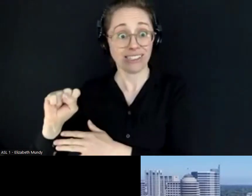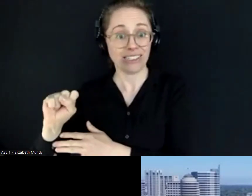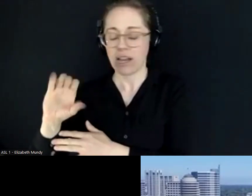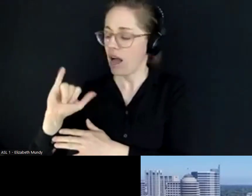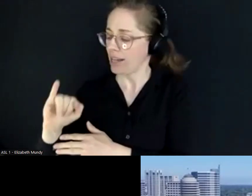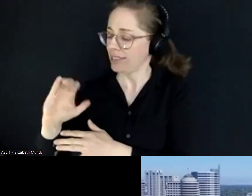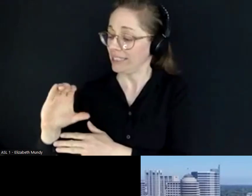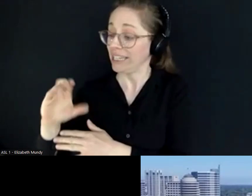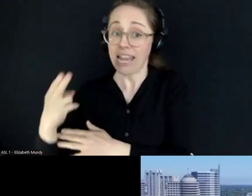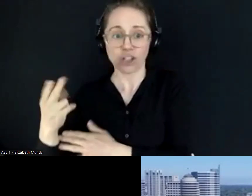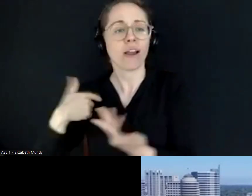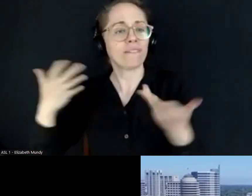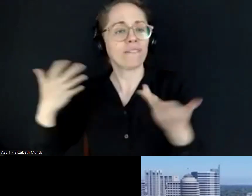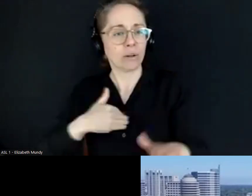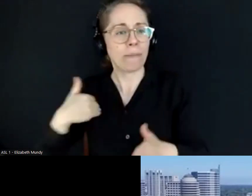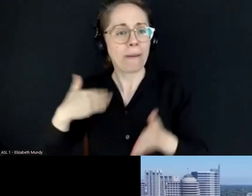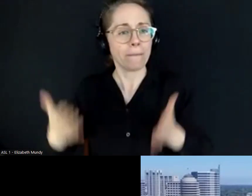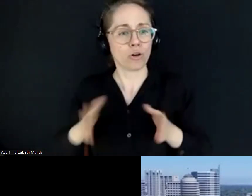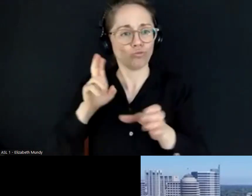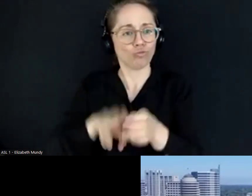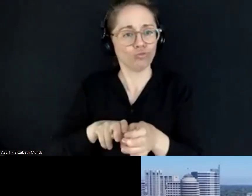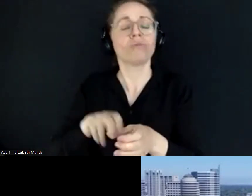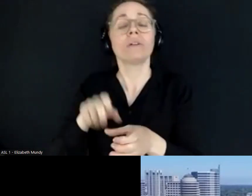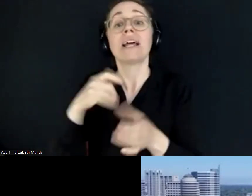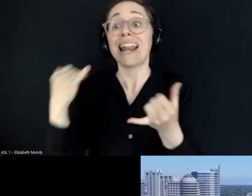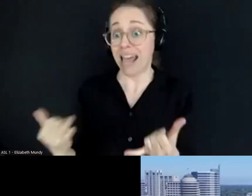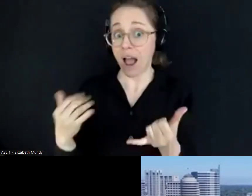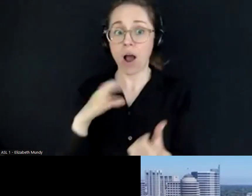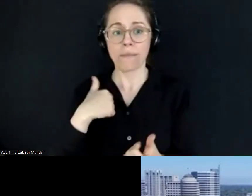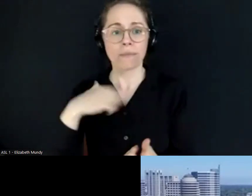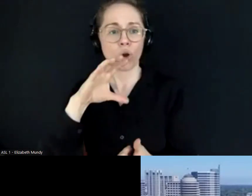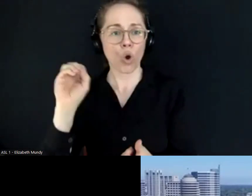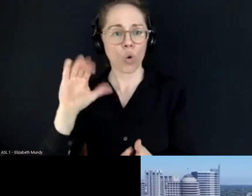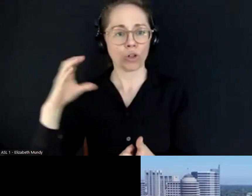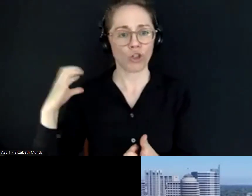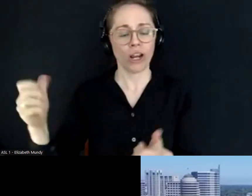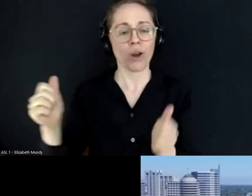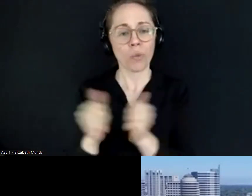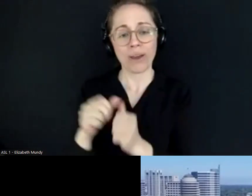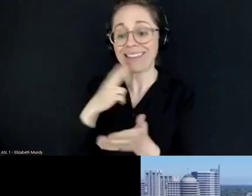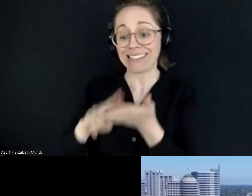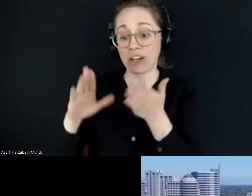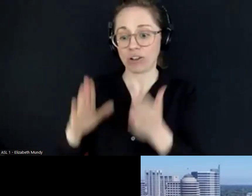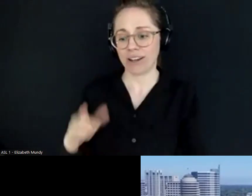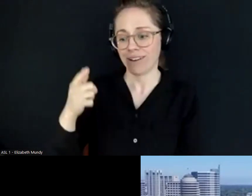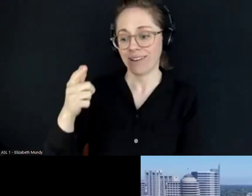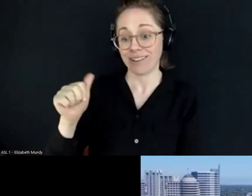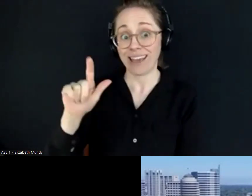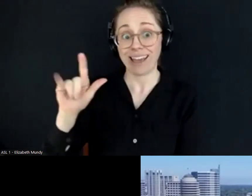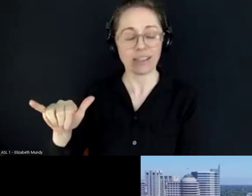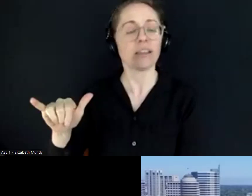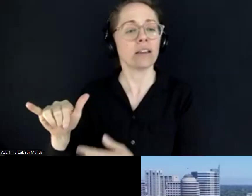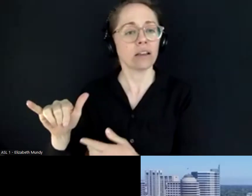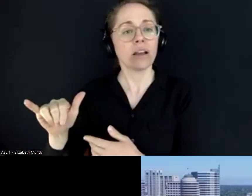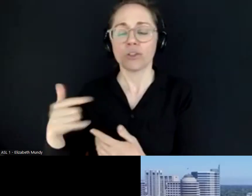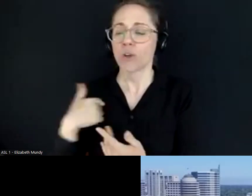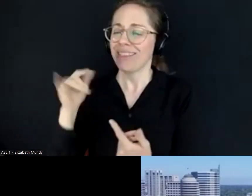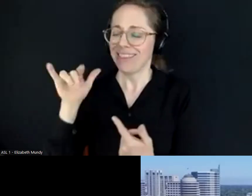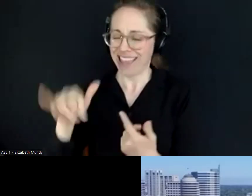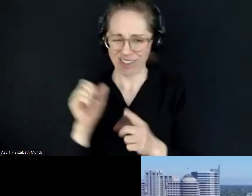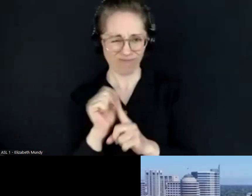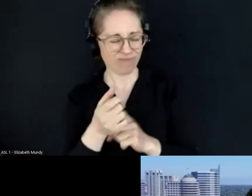and now have the honor of being one of the co-chairs with Secretary Galley. And I think we have a unique opportunity to